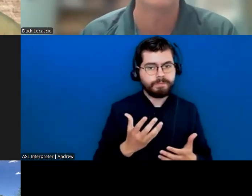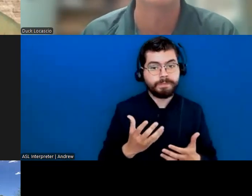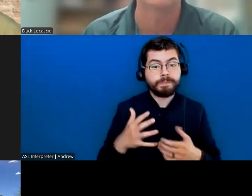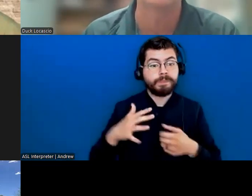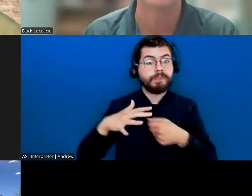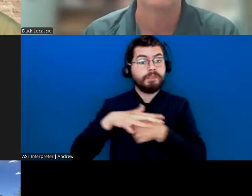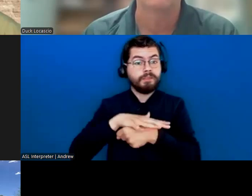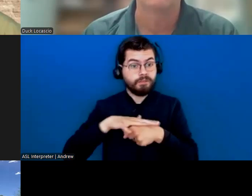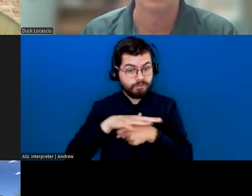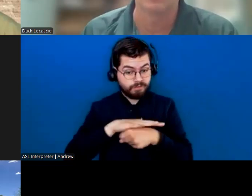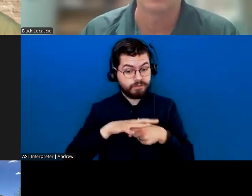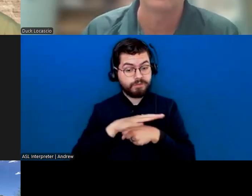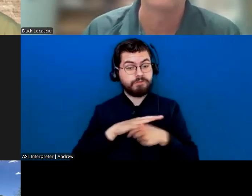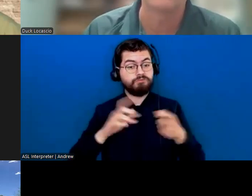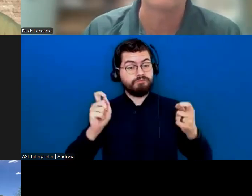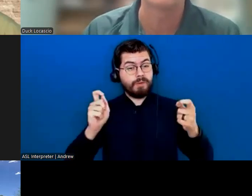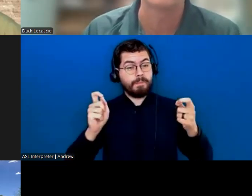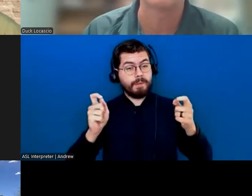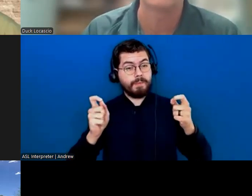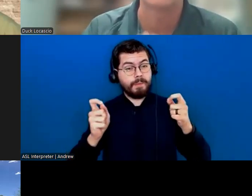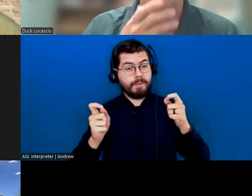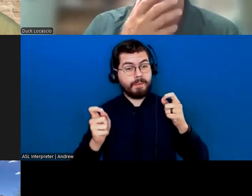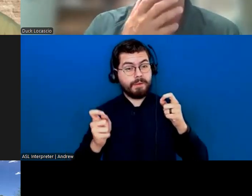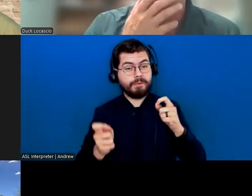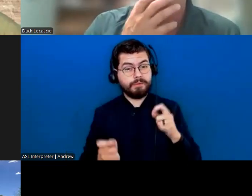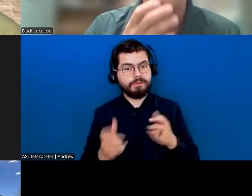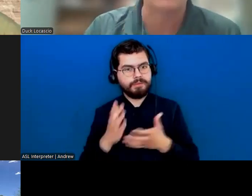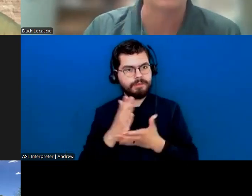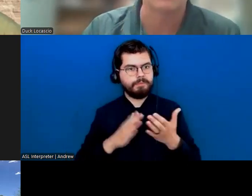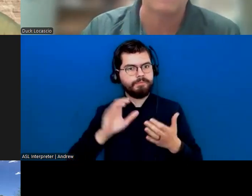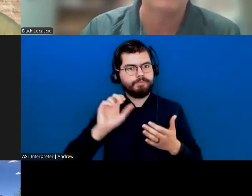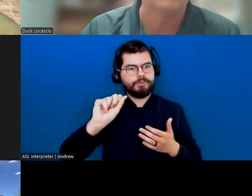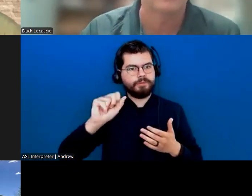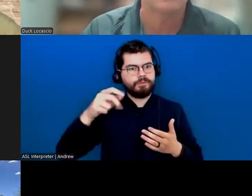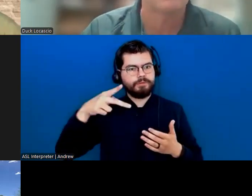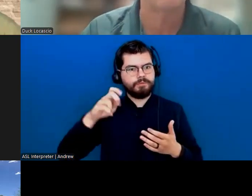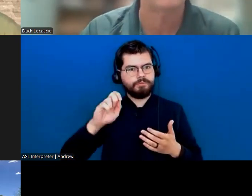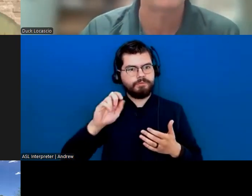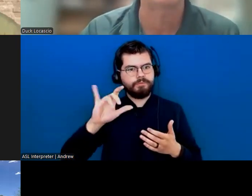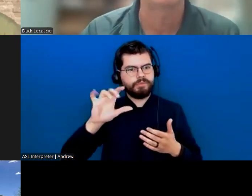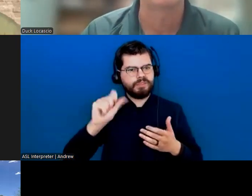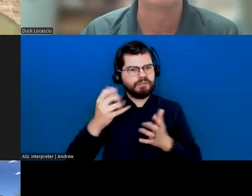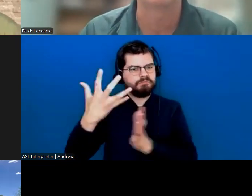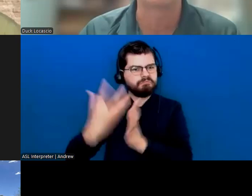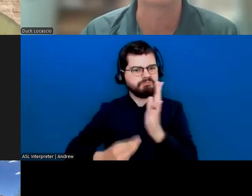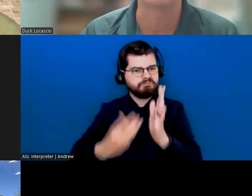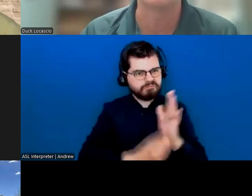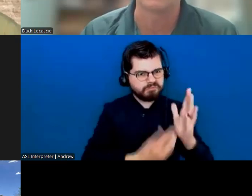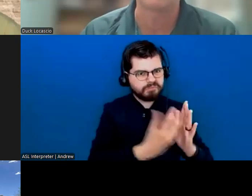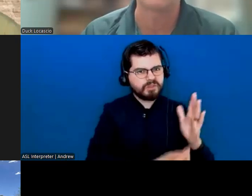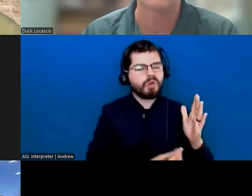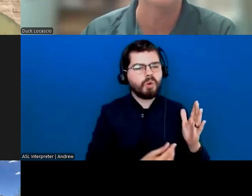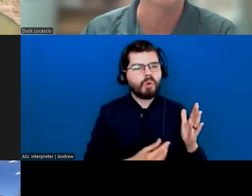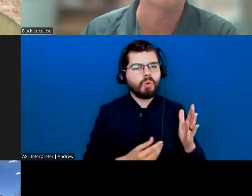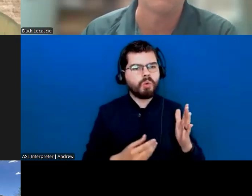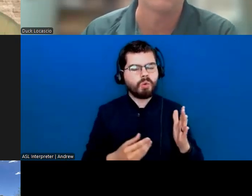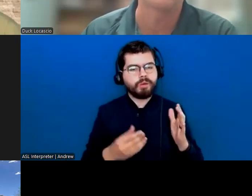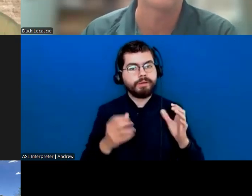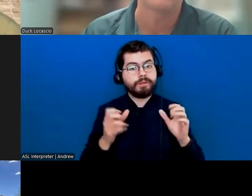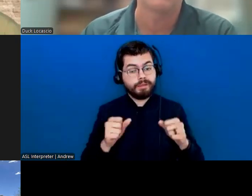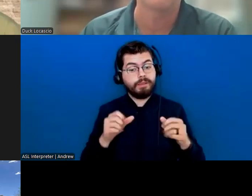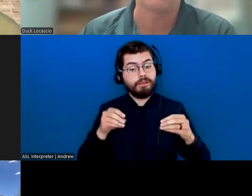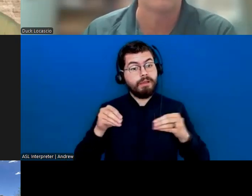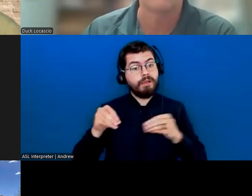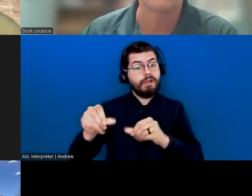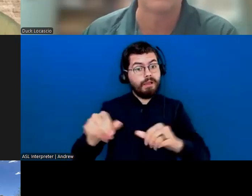those species, you're going to lose that regeneration, and you can maybe supplement plant, but to think that you're going to plant a new